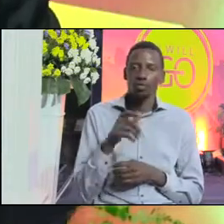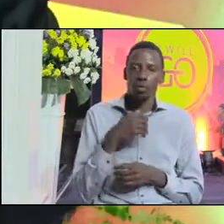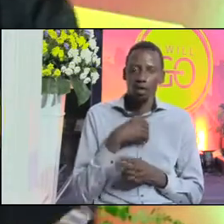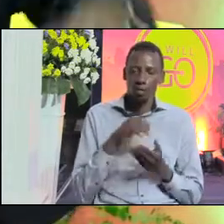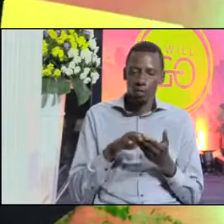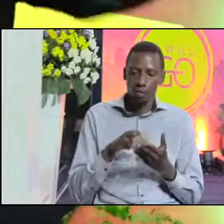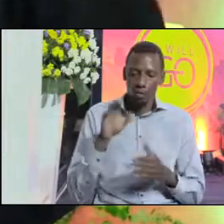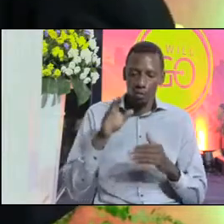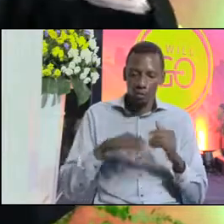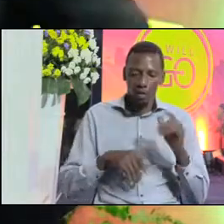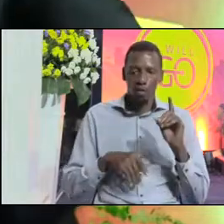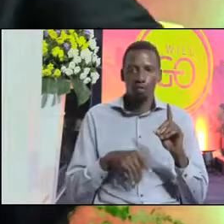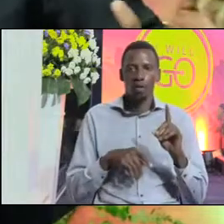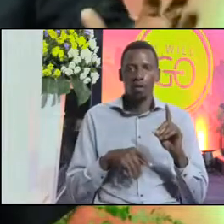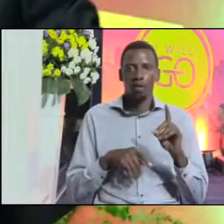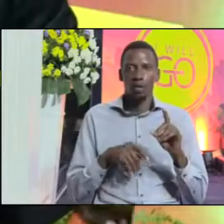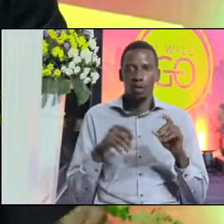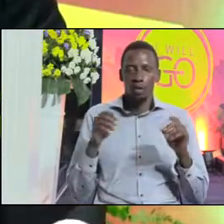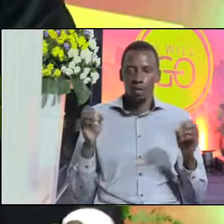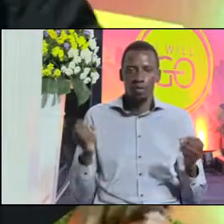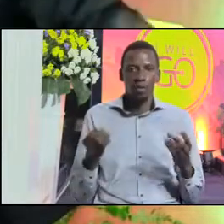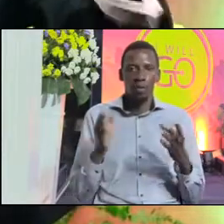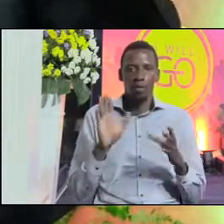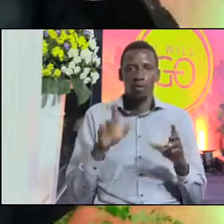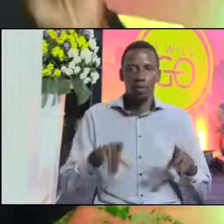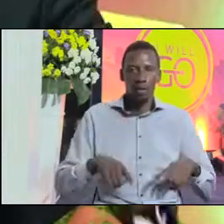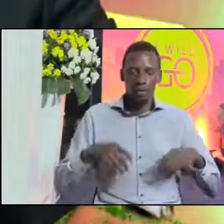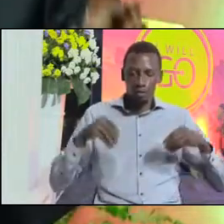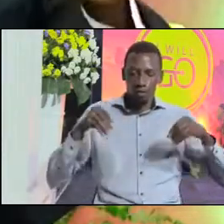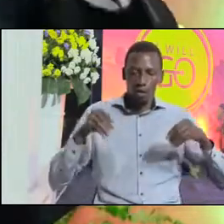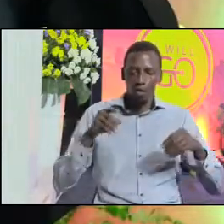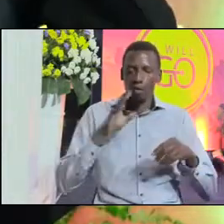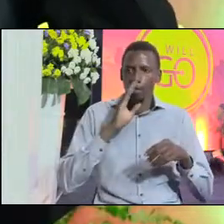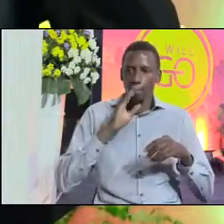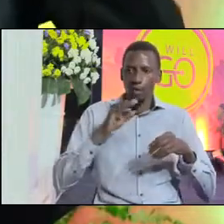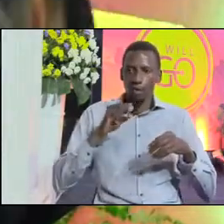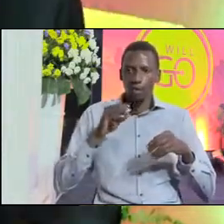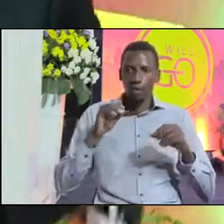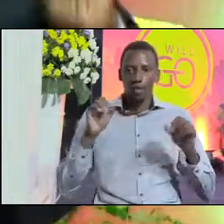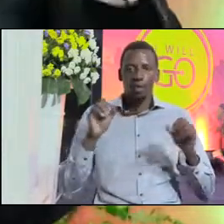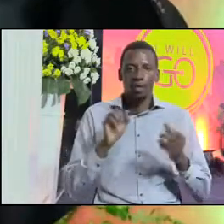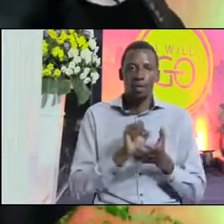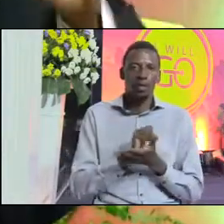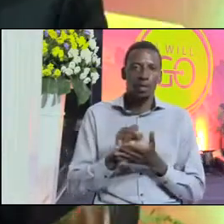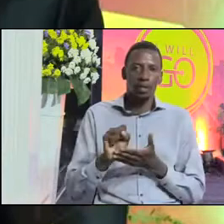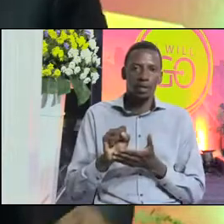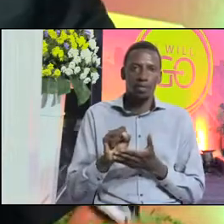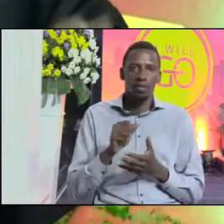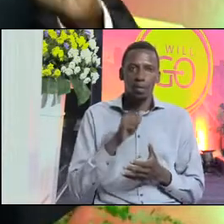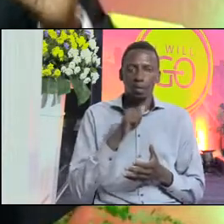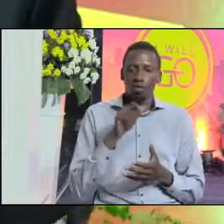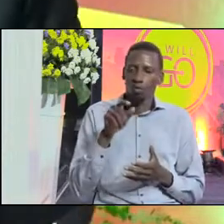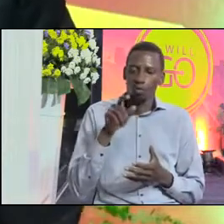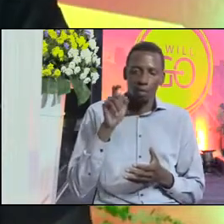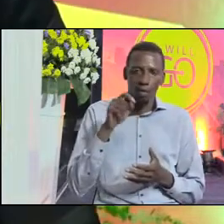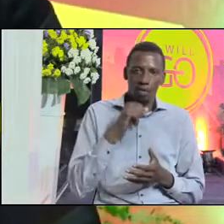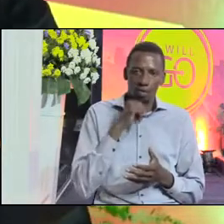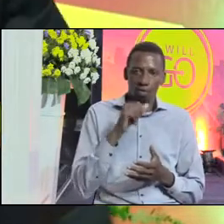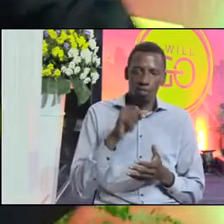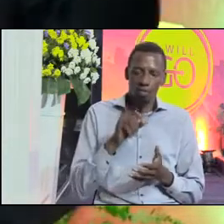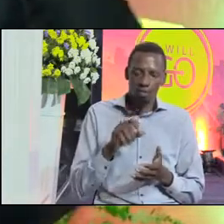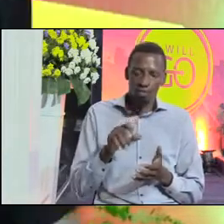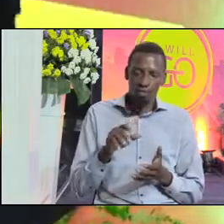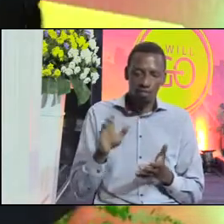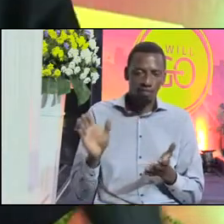miracle in your life. You are qualified to be a saint. You need not to discount your